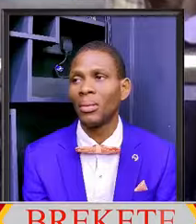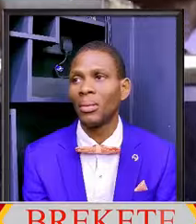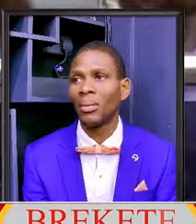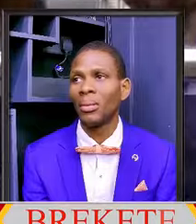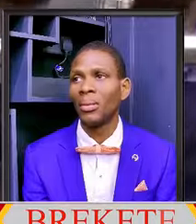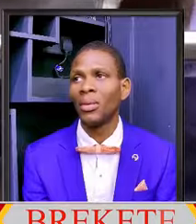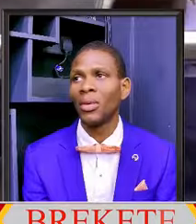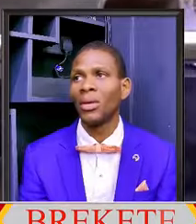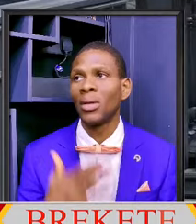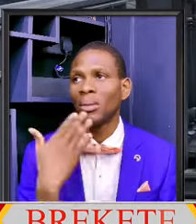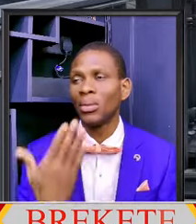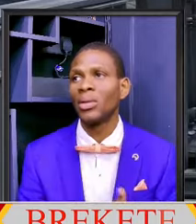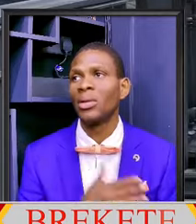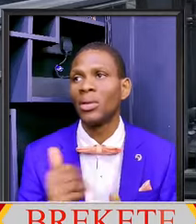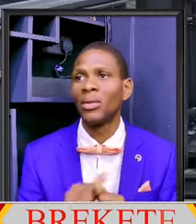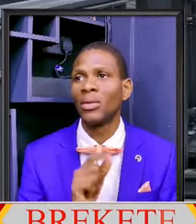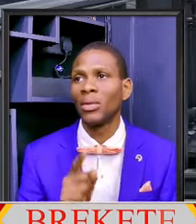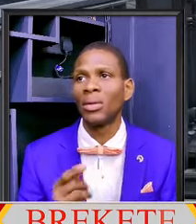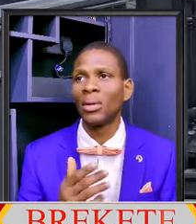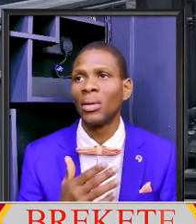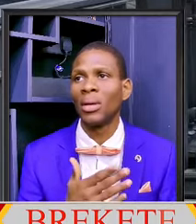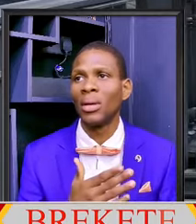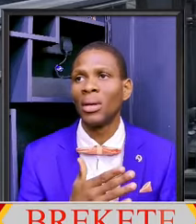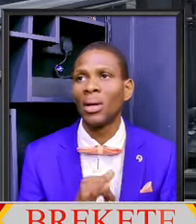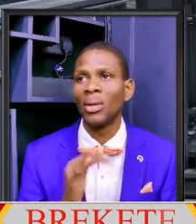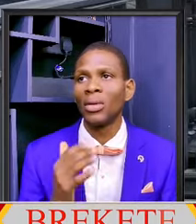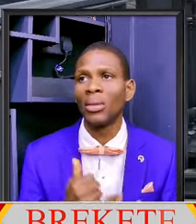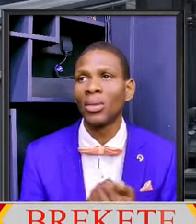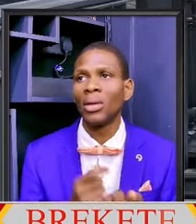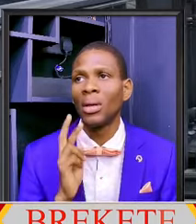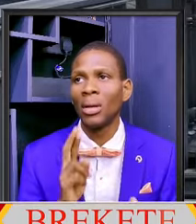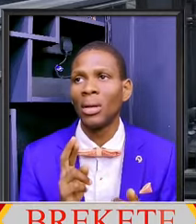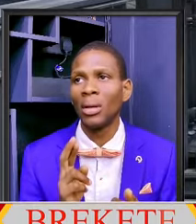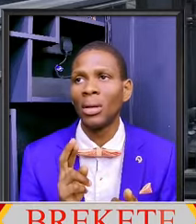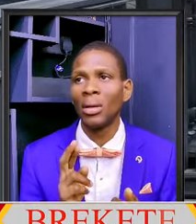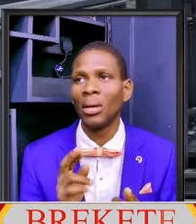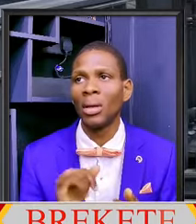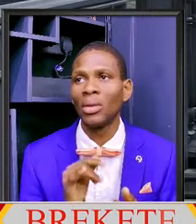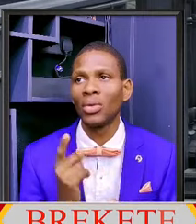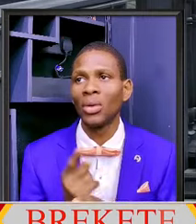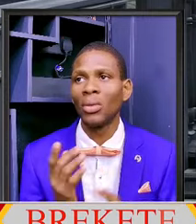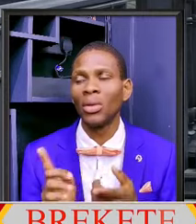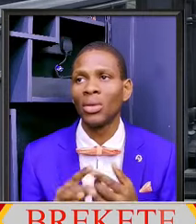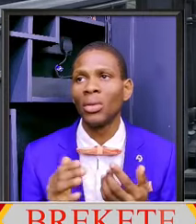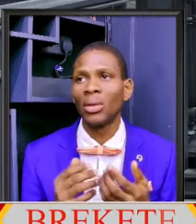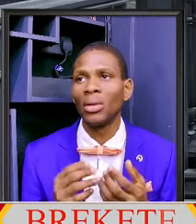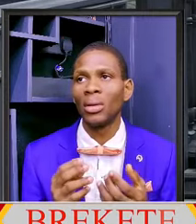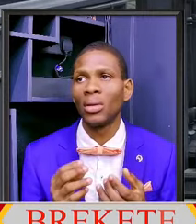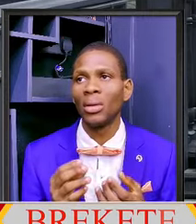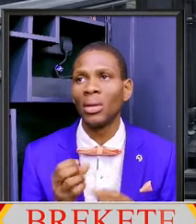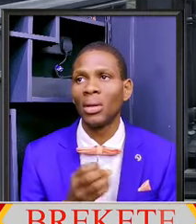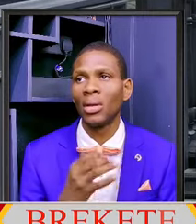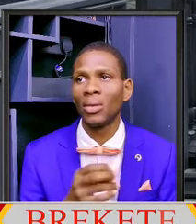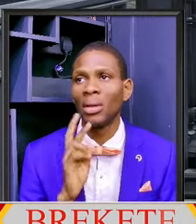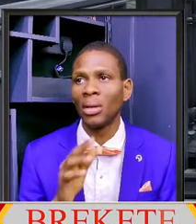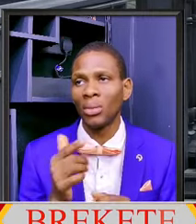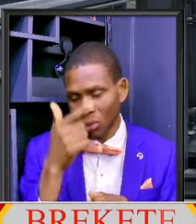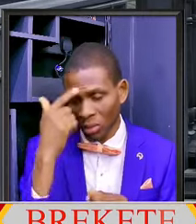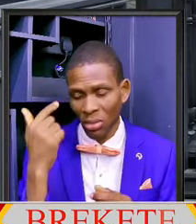Good morning, everyone. My own is not support, but I just want to advise her, because since when